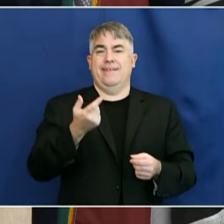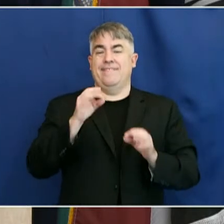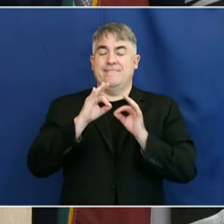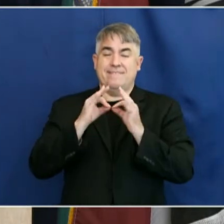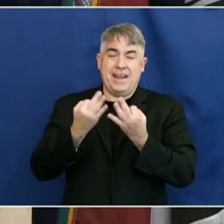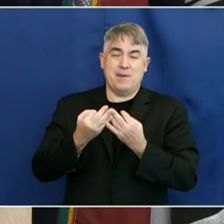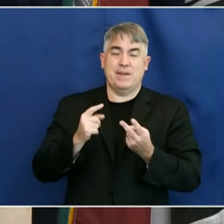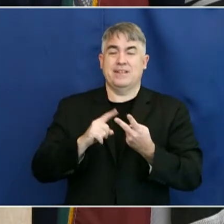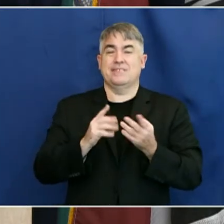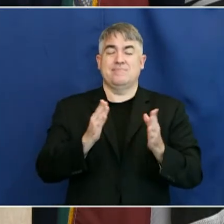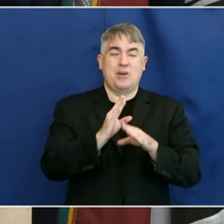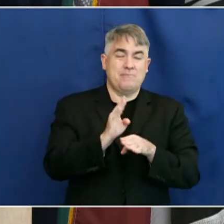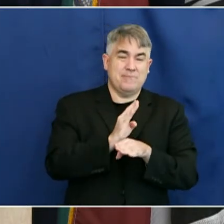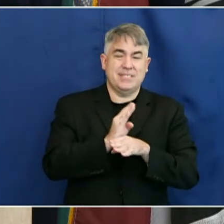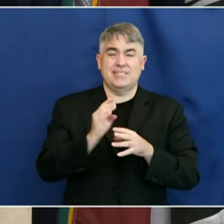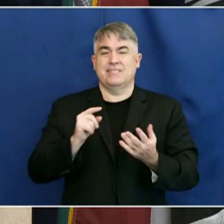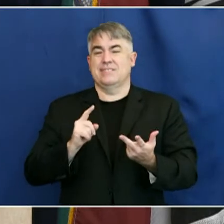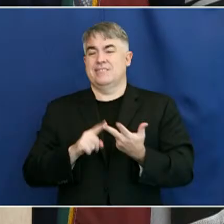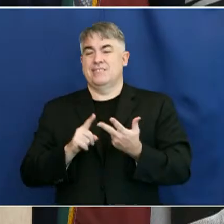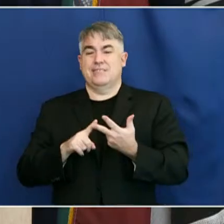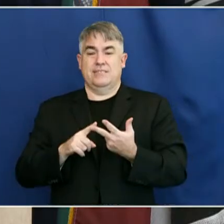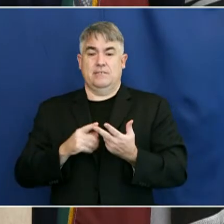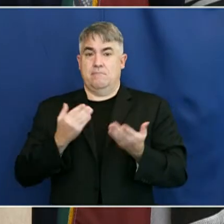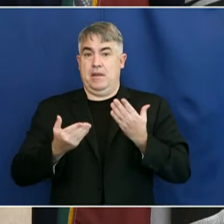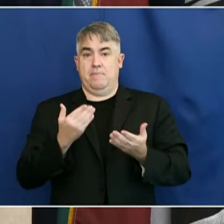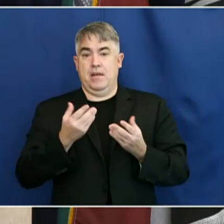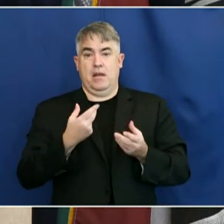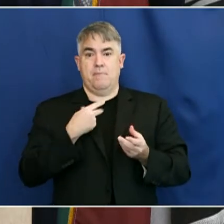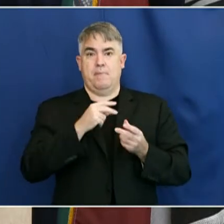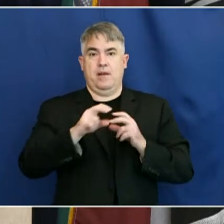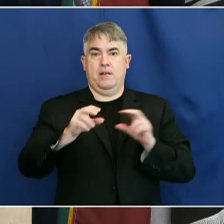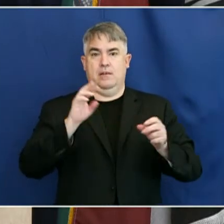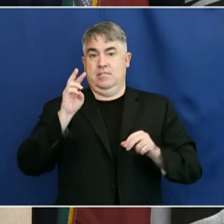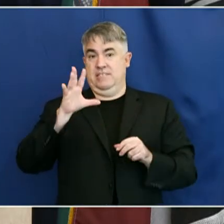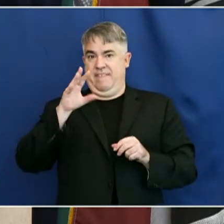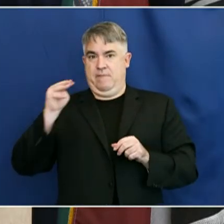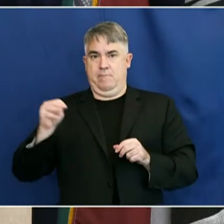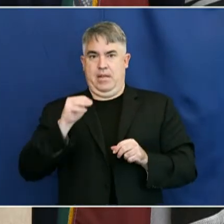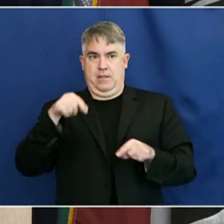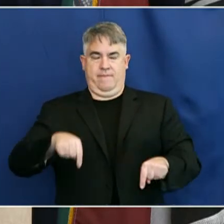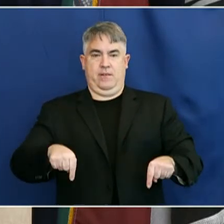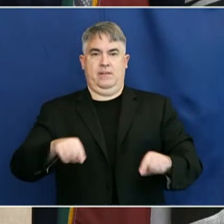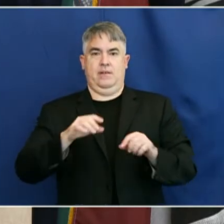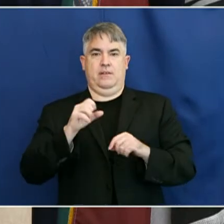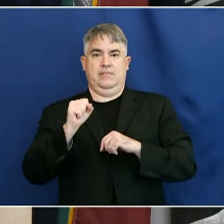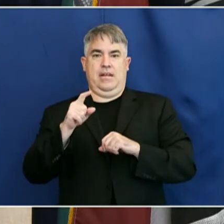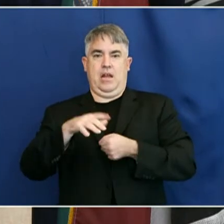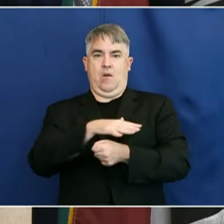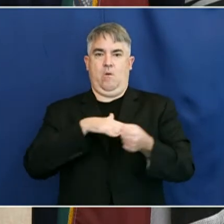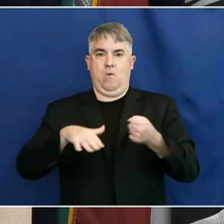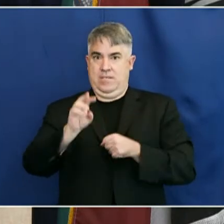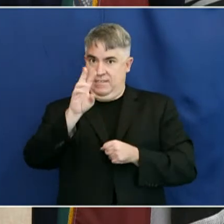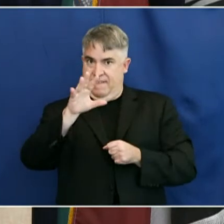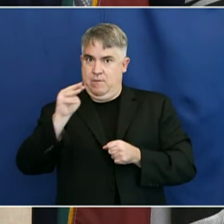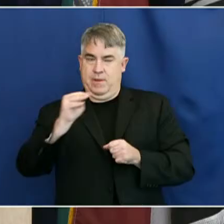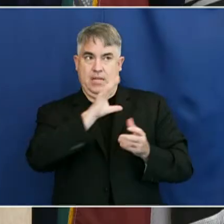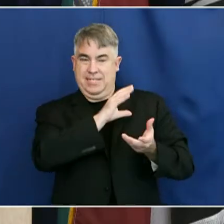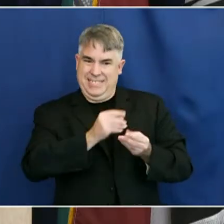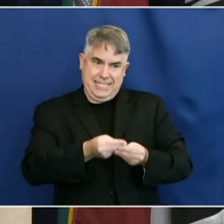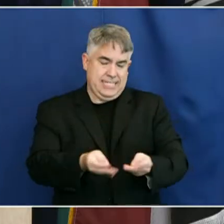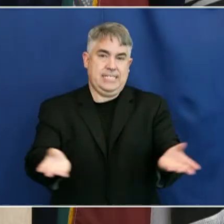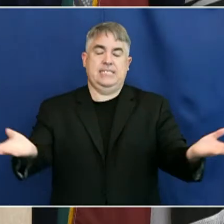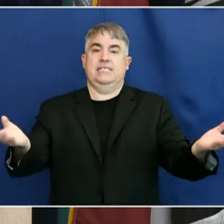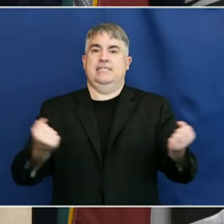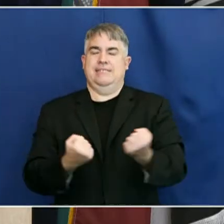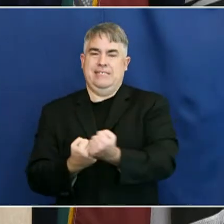at the County of San Diego it could be around $600 million that would come in that we could obviously use for the public health related expenses. We've